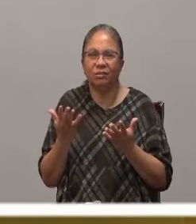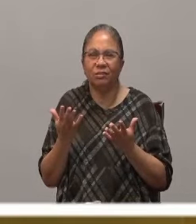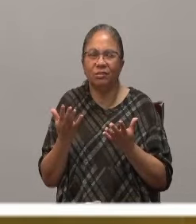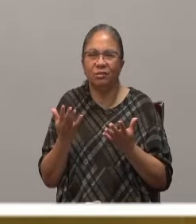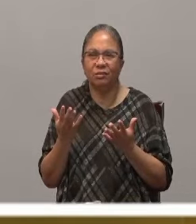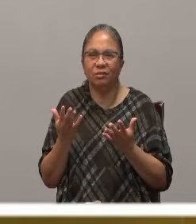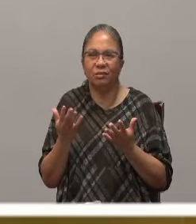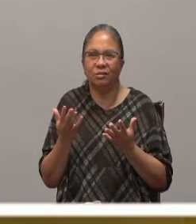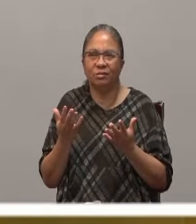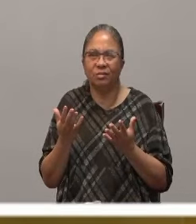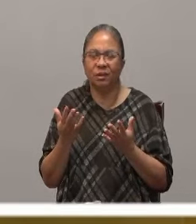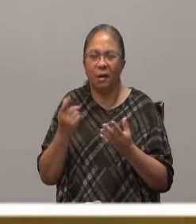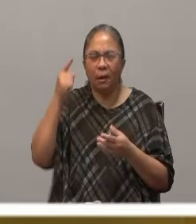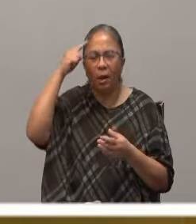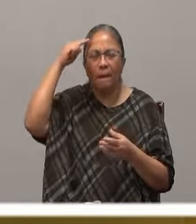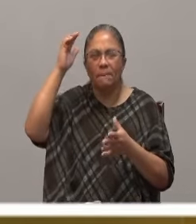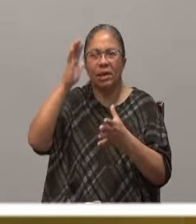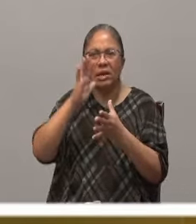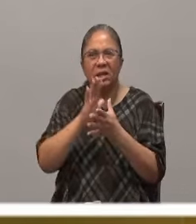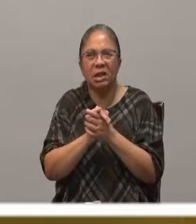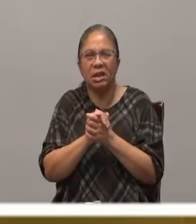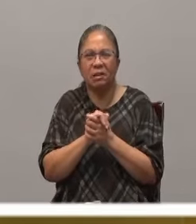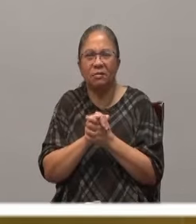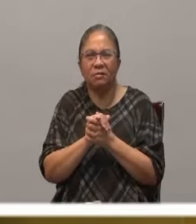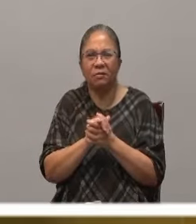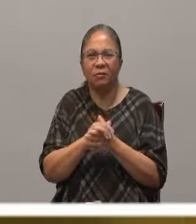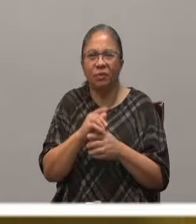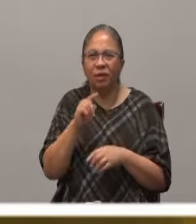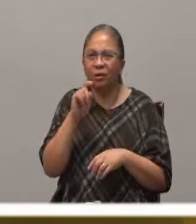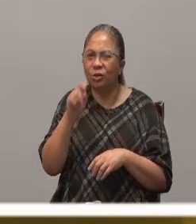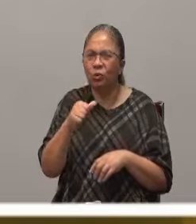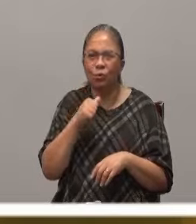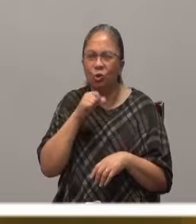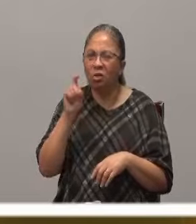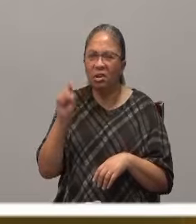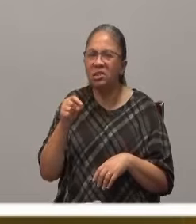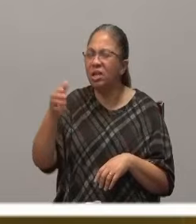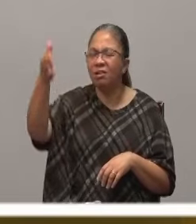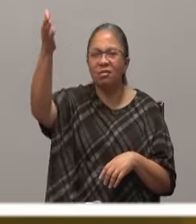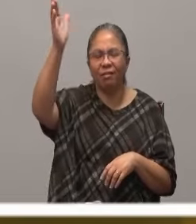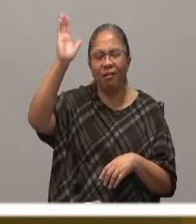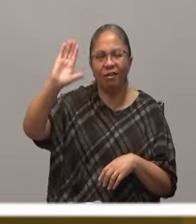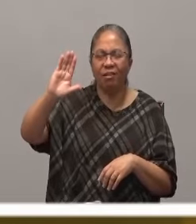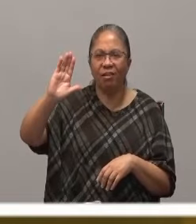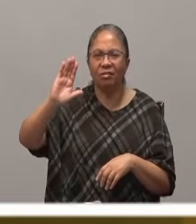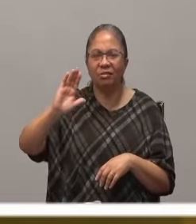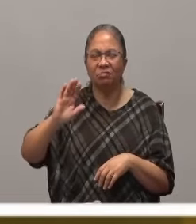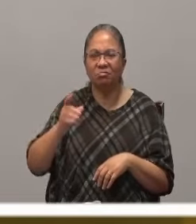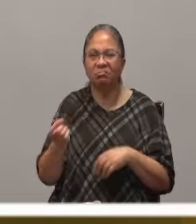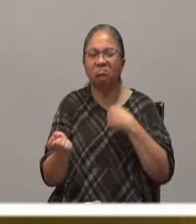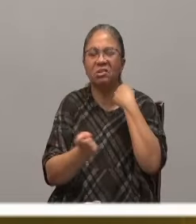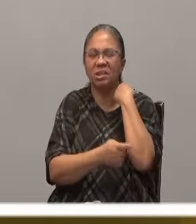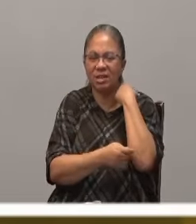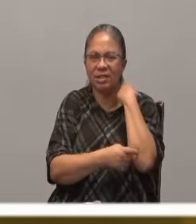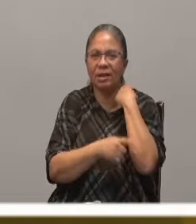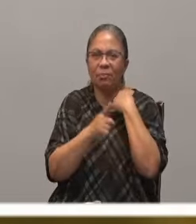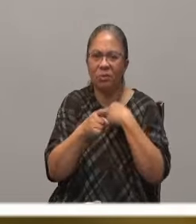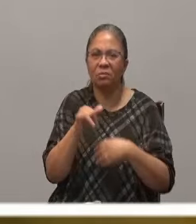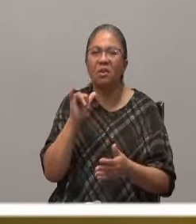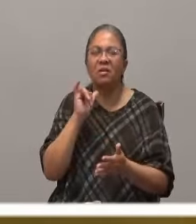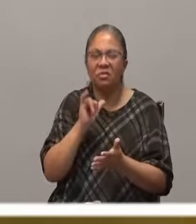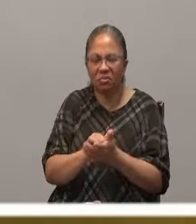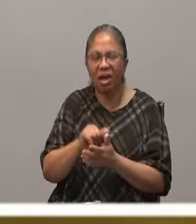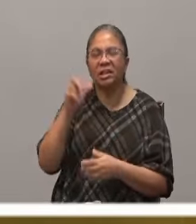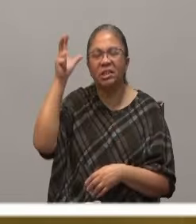make you believe that you don't need this God. The power of temptation is what he's left